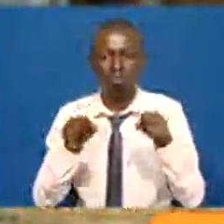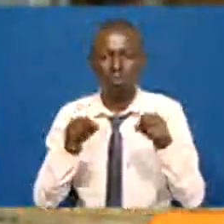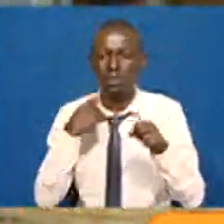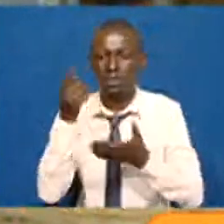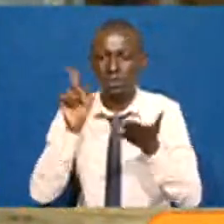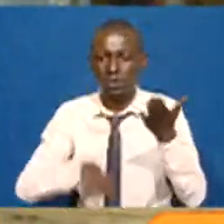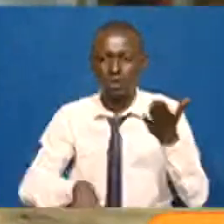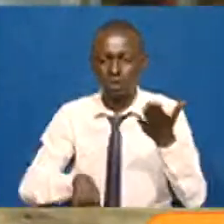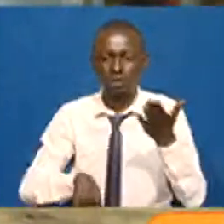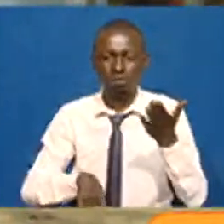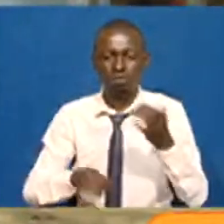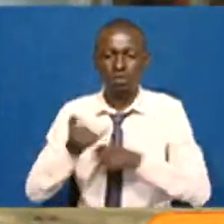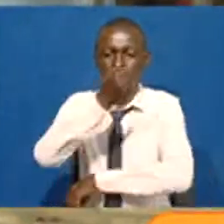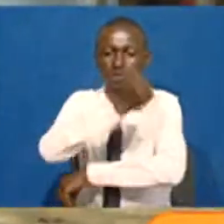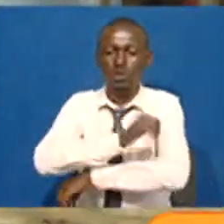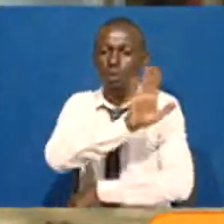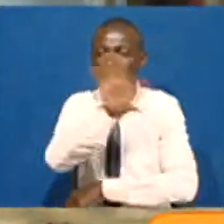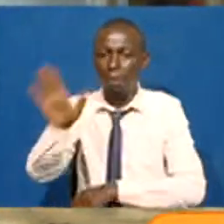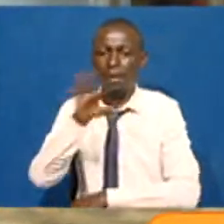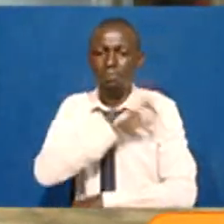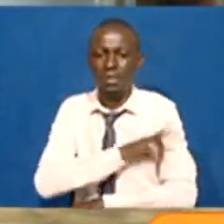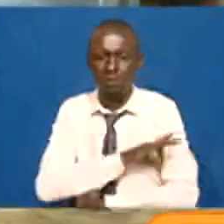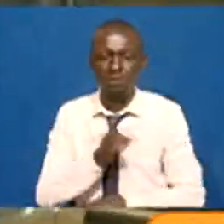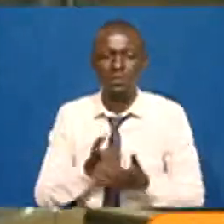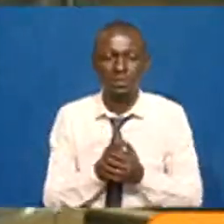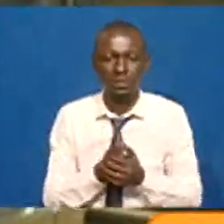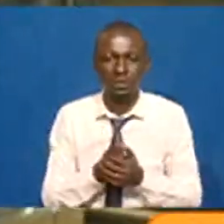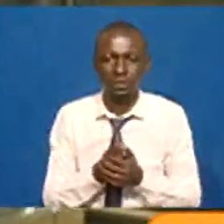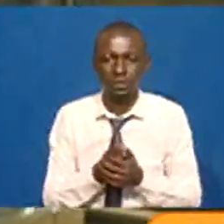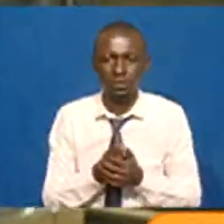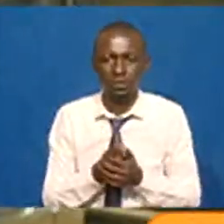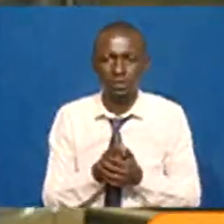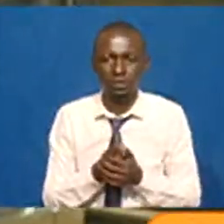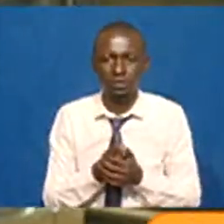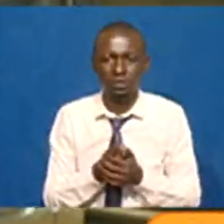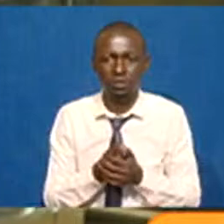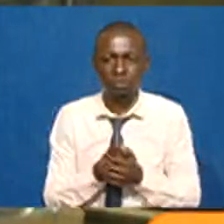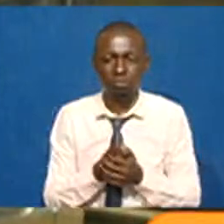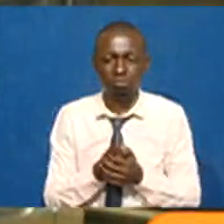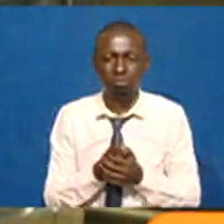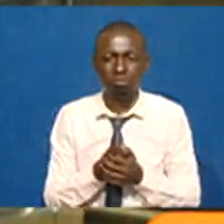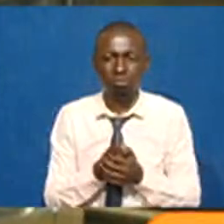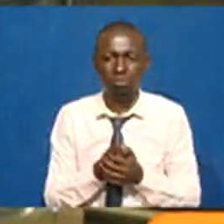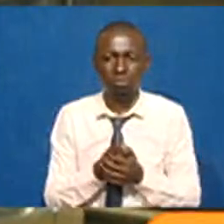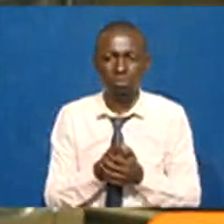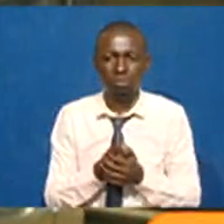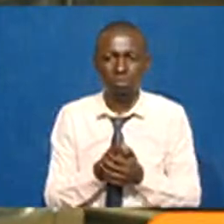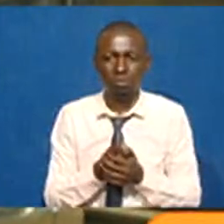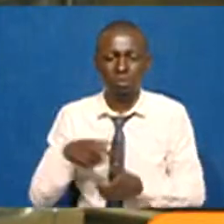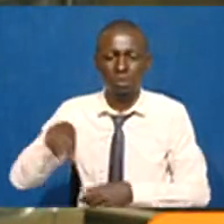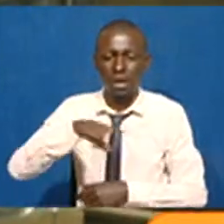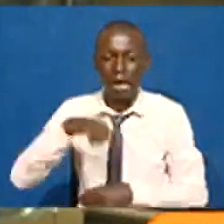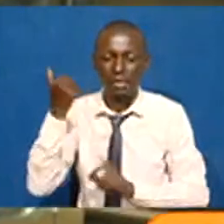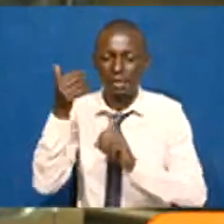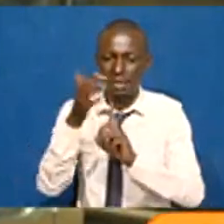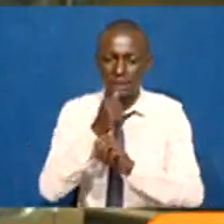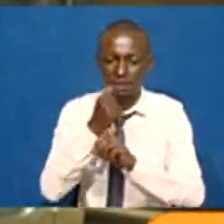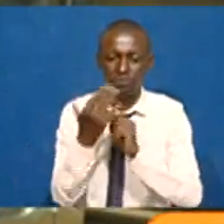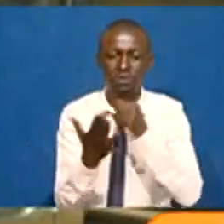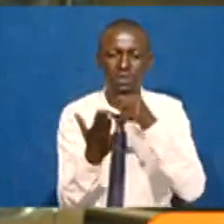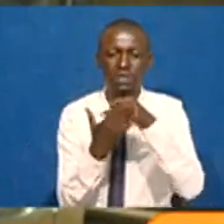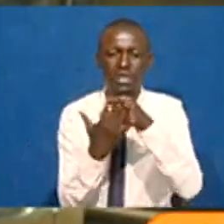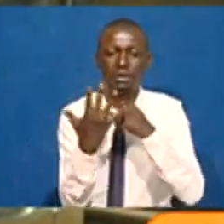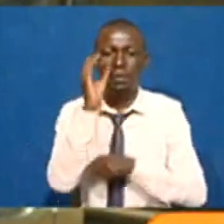target institutions. Currently, the firewood stove only achieves 40% efficiency, but we achieve 95% combustion